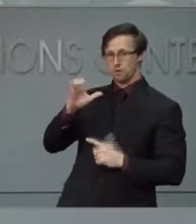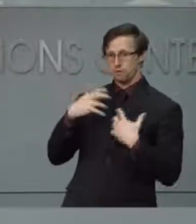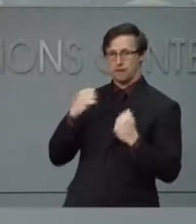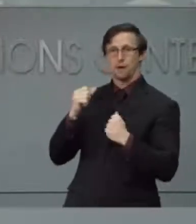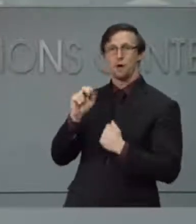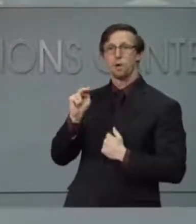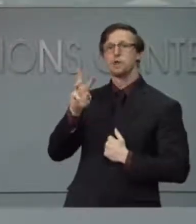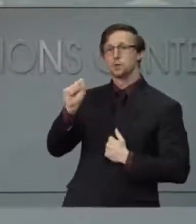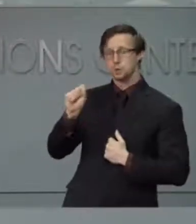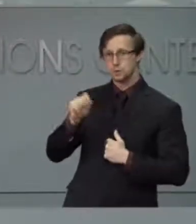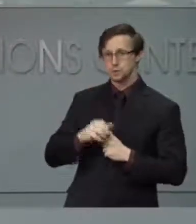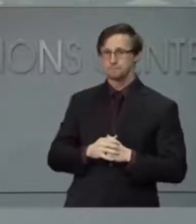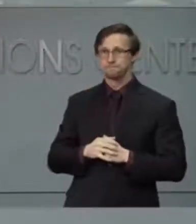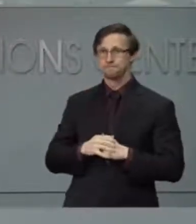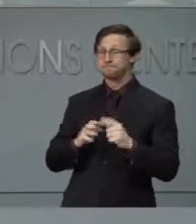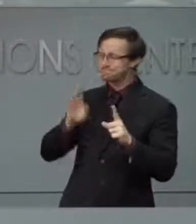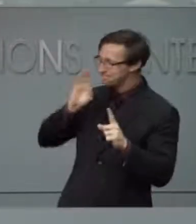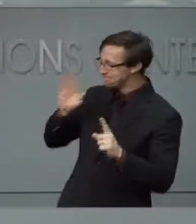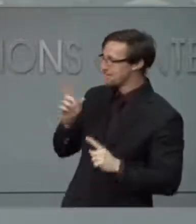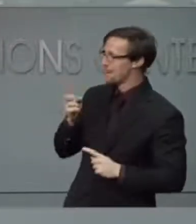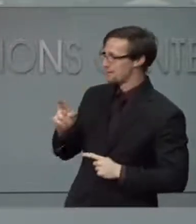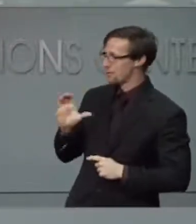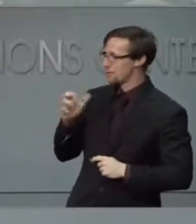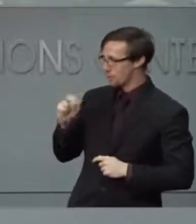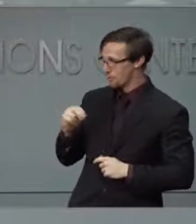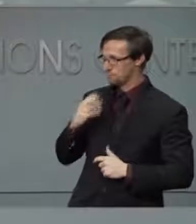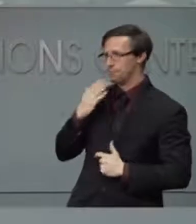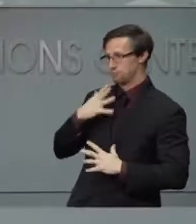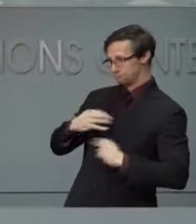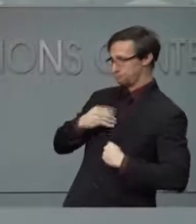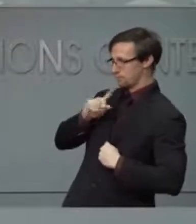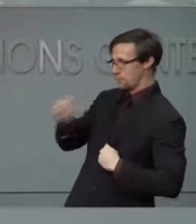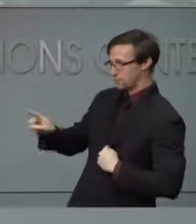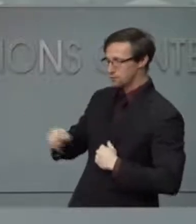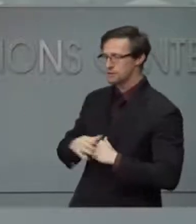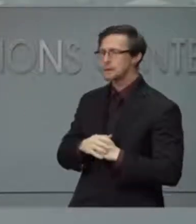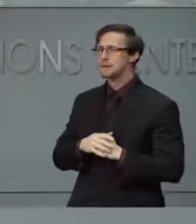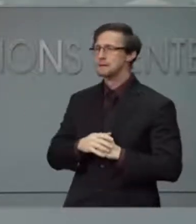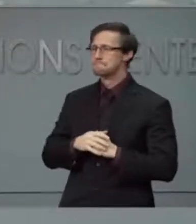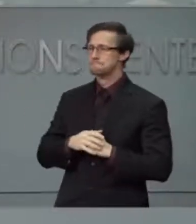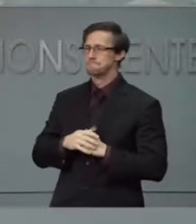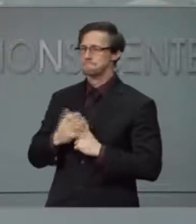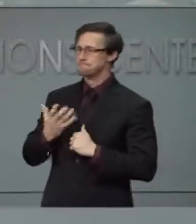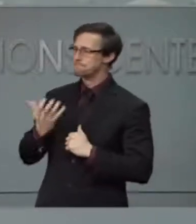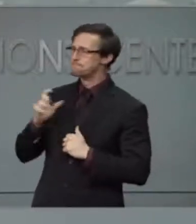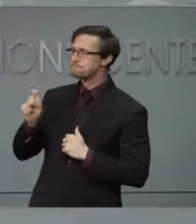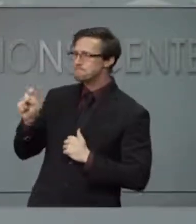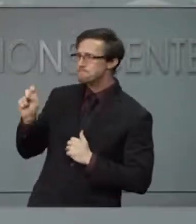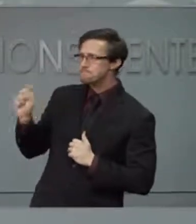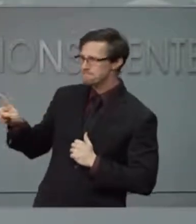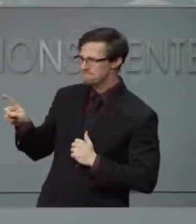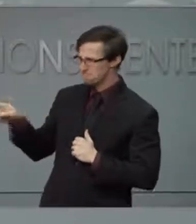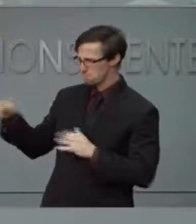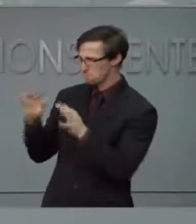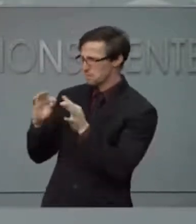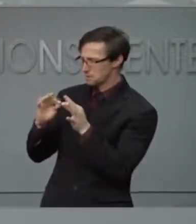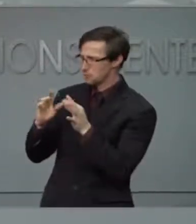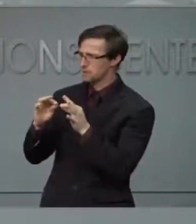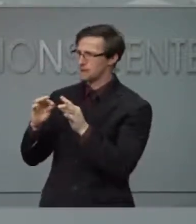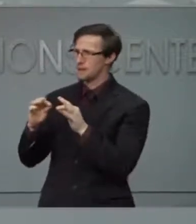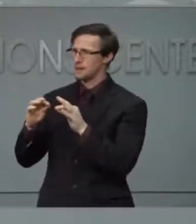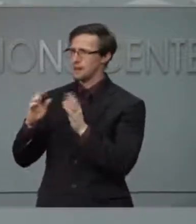Hi, Dr. Cohen. Thank you for taking my message or my question. I wanted to ask you about the distribution plan after